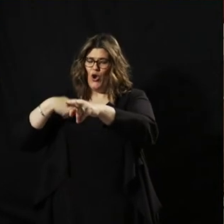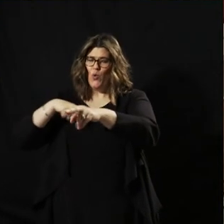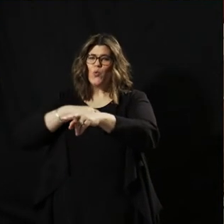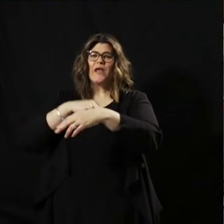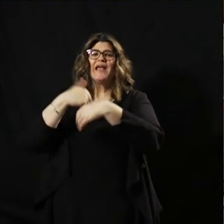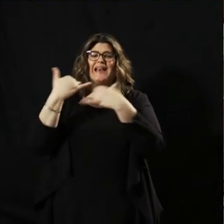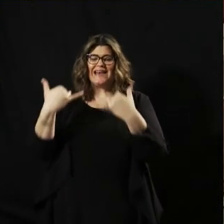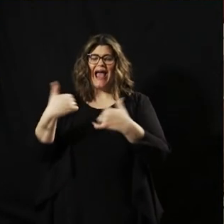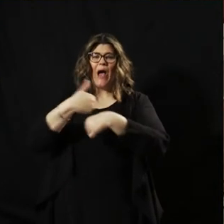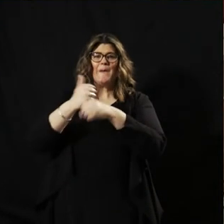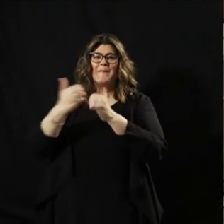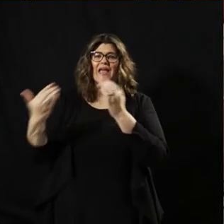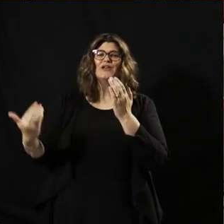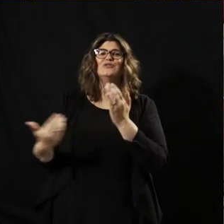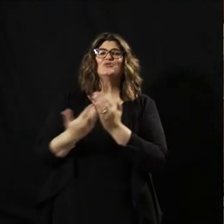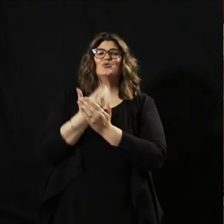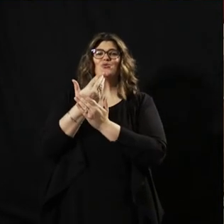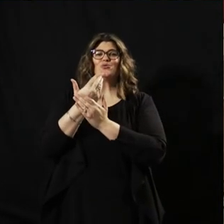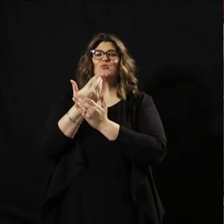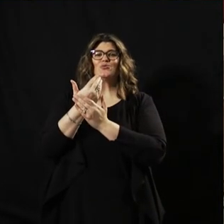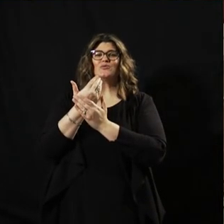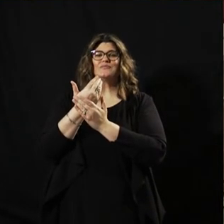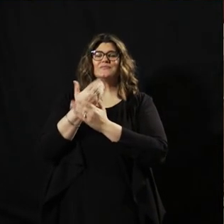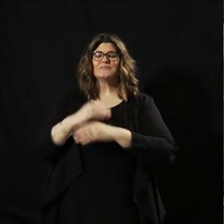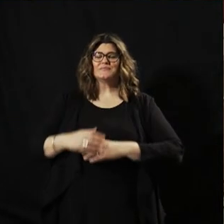nature in the bath of